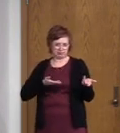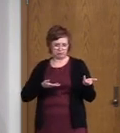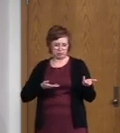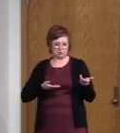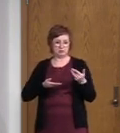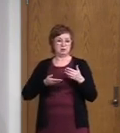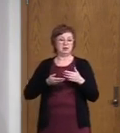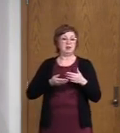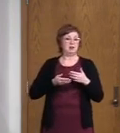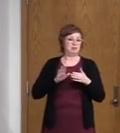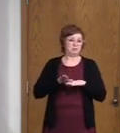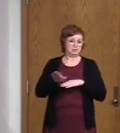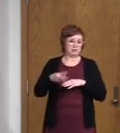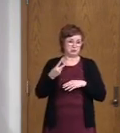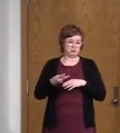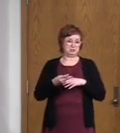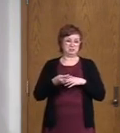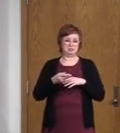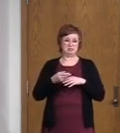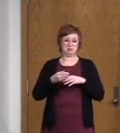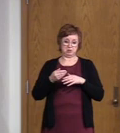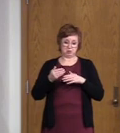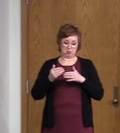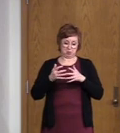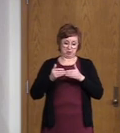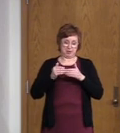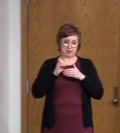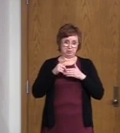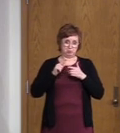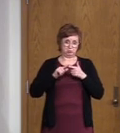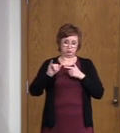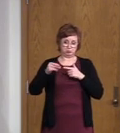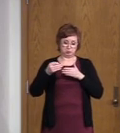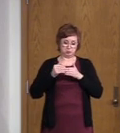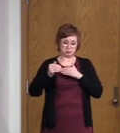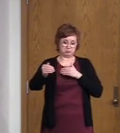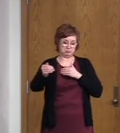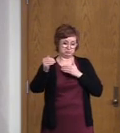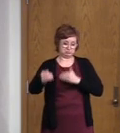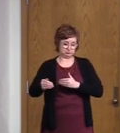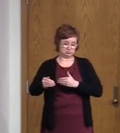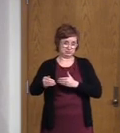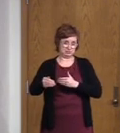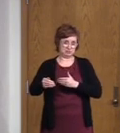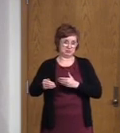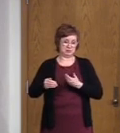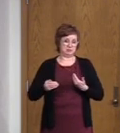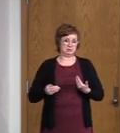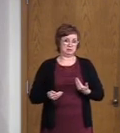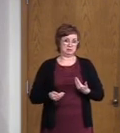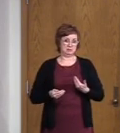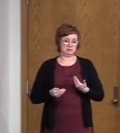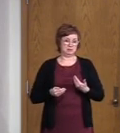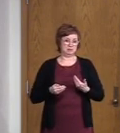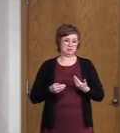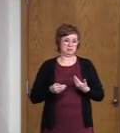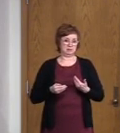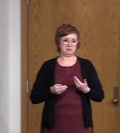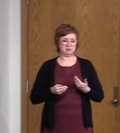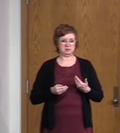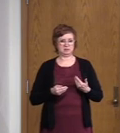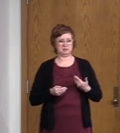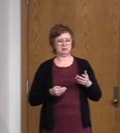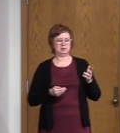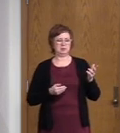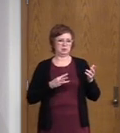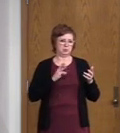Well, again, it's very reliant on what we're getting, Arthur. It's a challenge to continually pivot on what